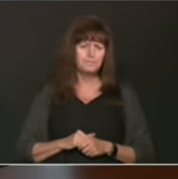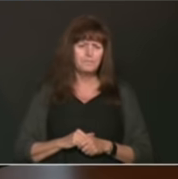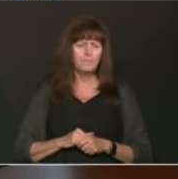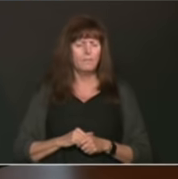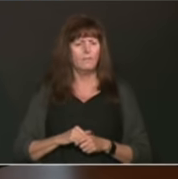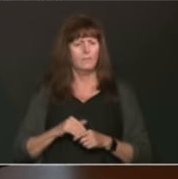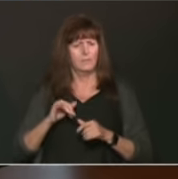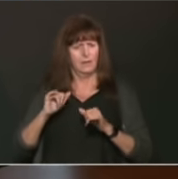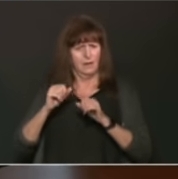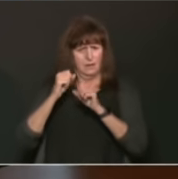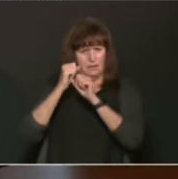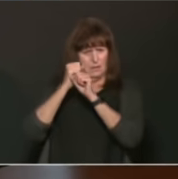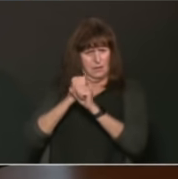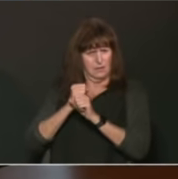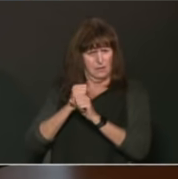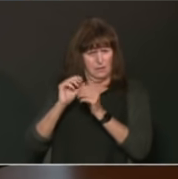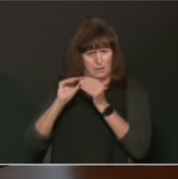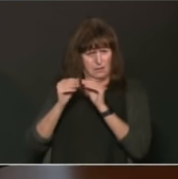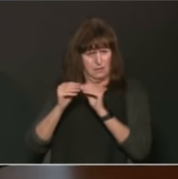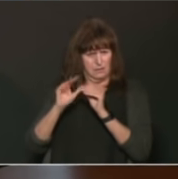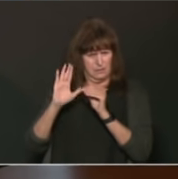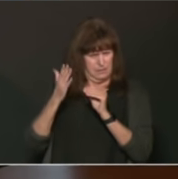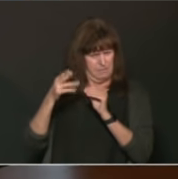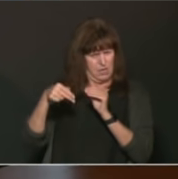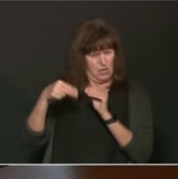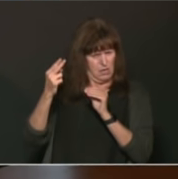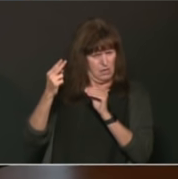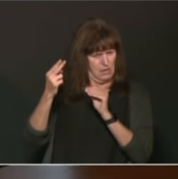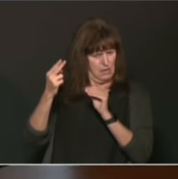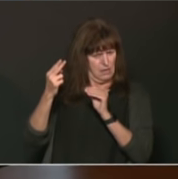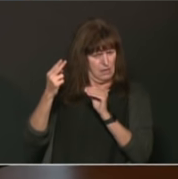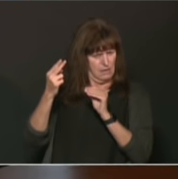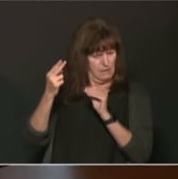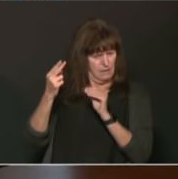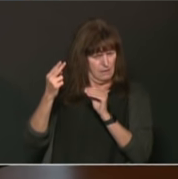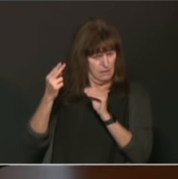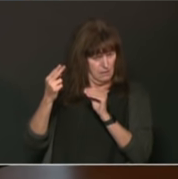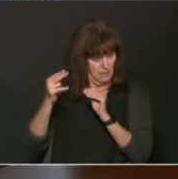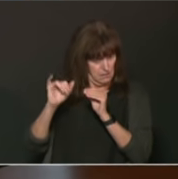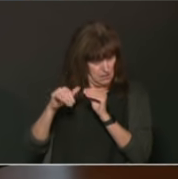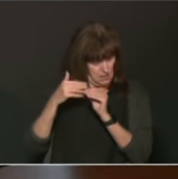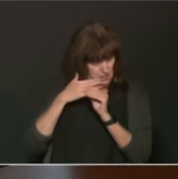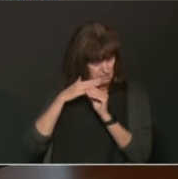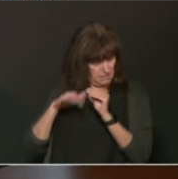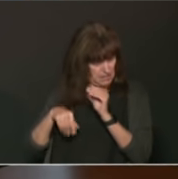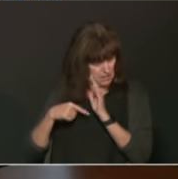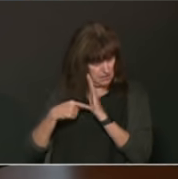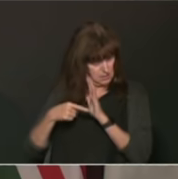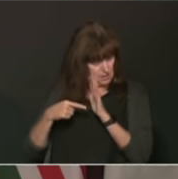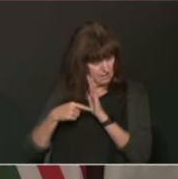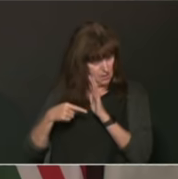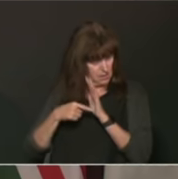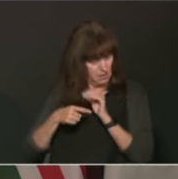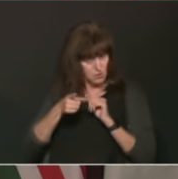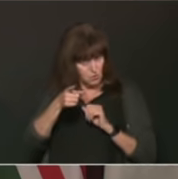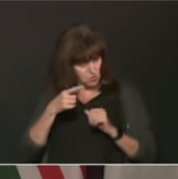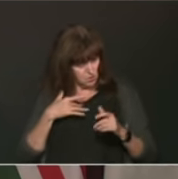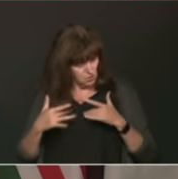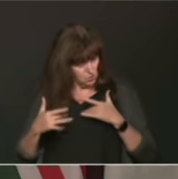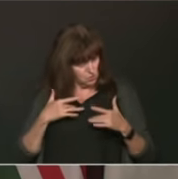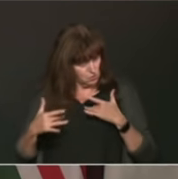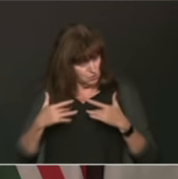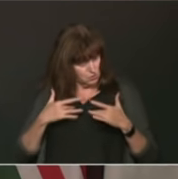this sets a bad example or if it raises concerns in your mind about